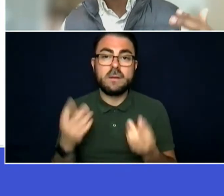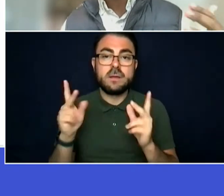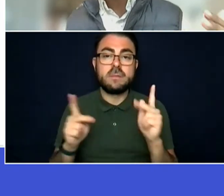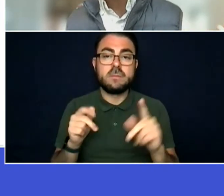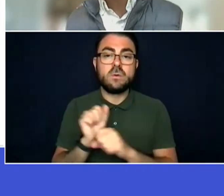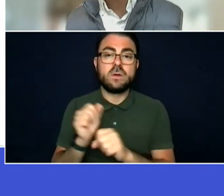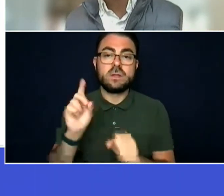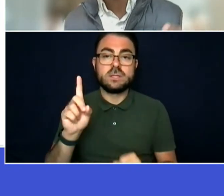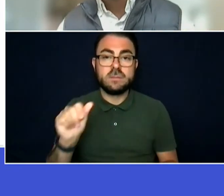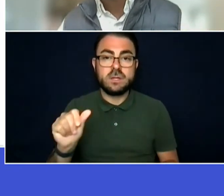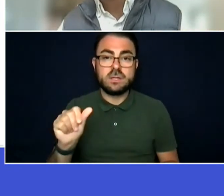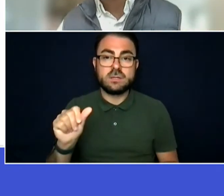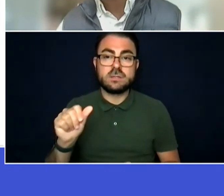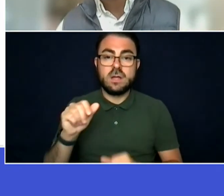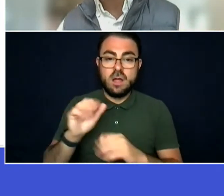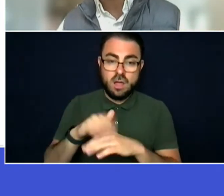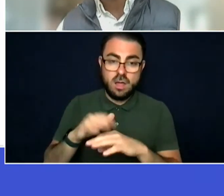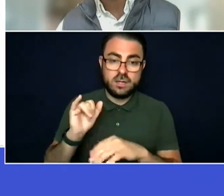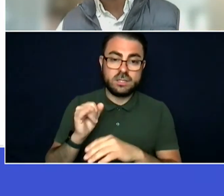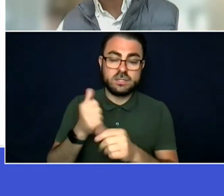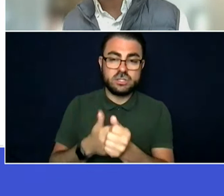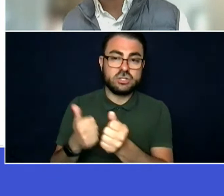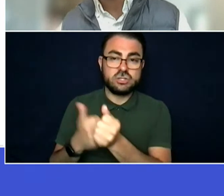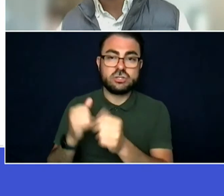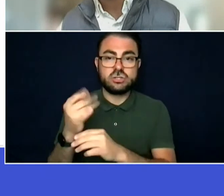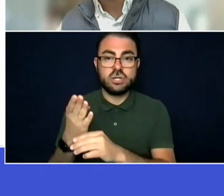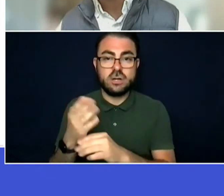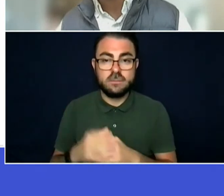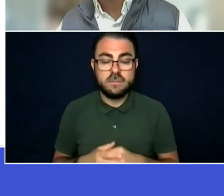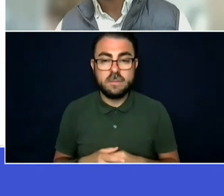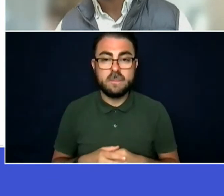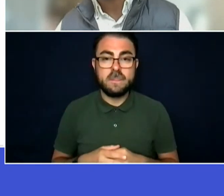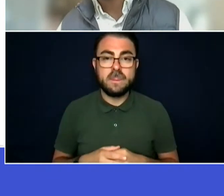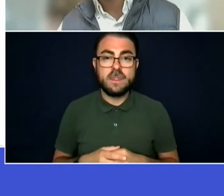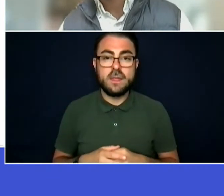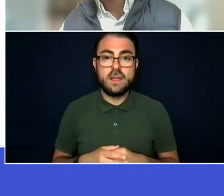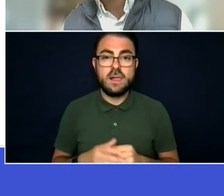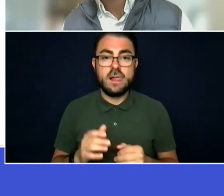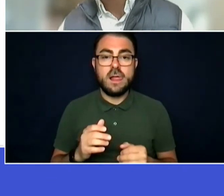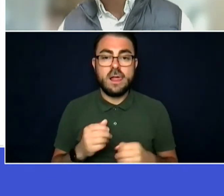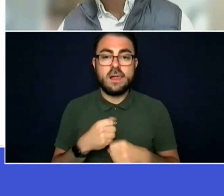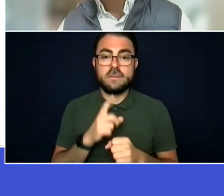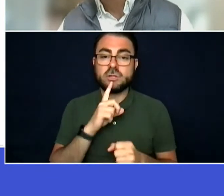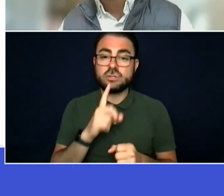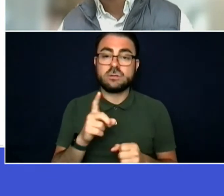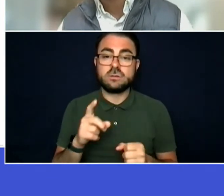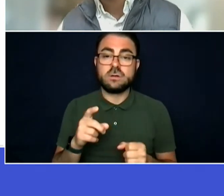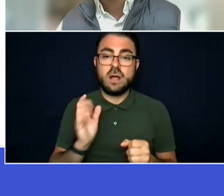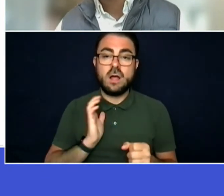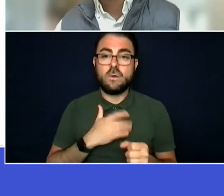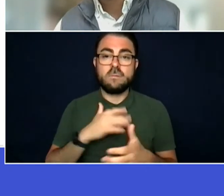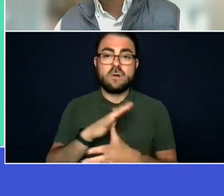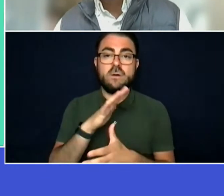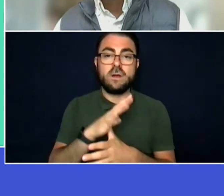how many contractors owned by our priority populations are leading on these jobs.